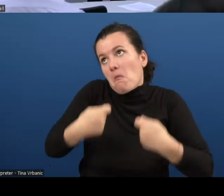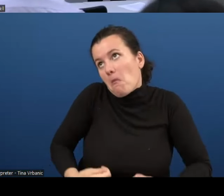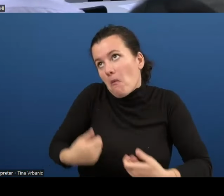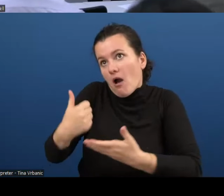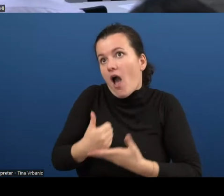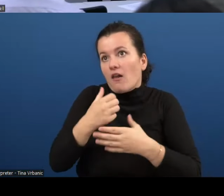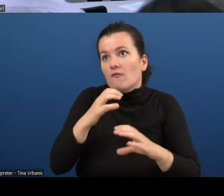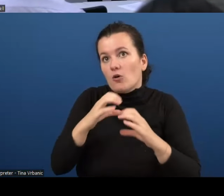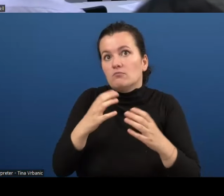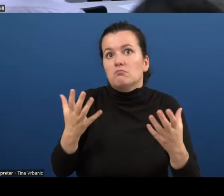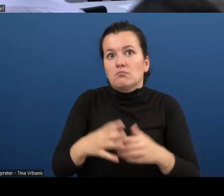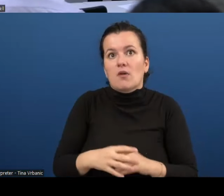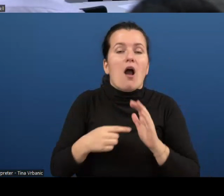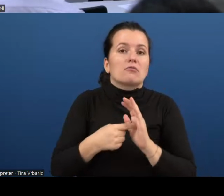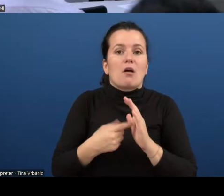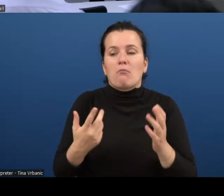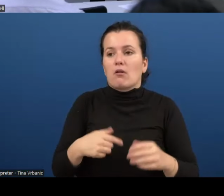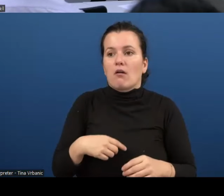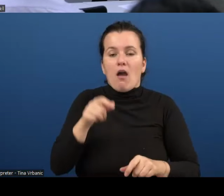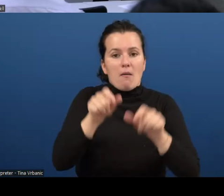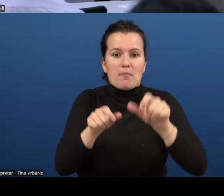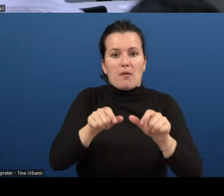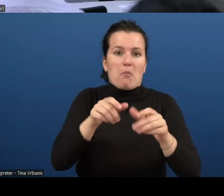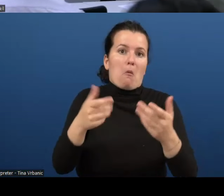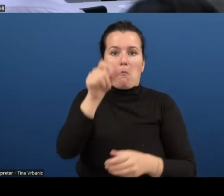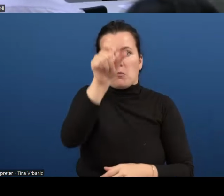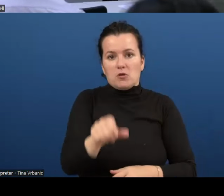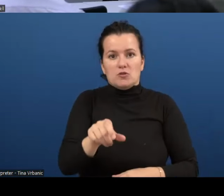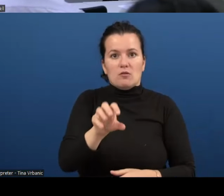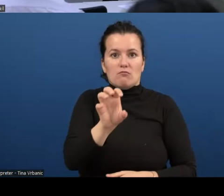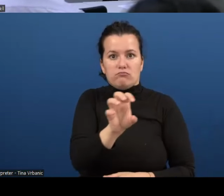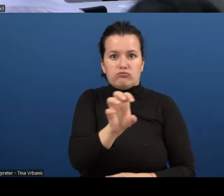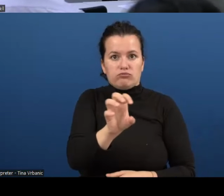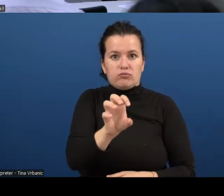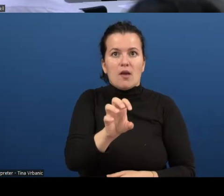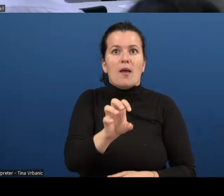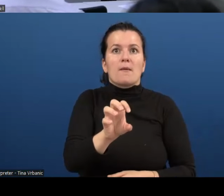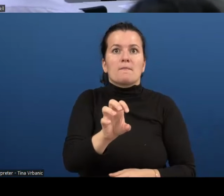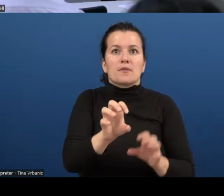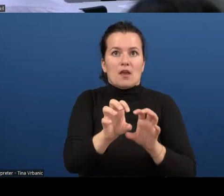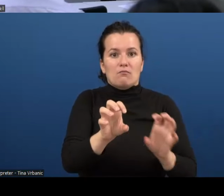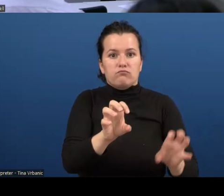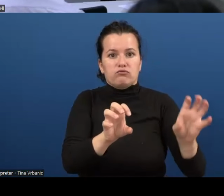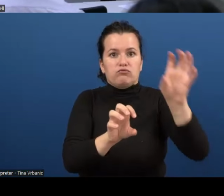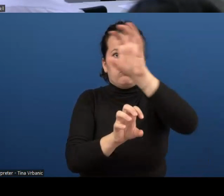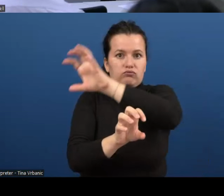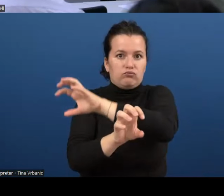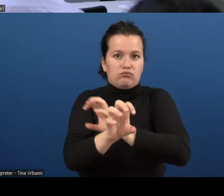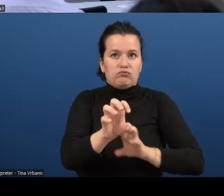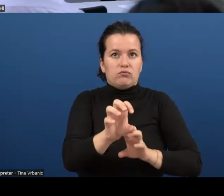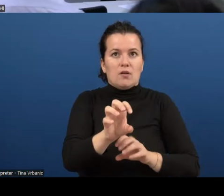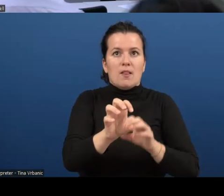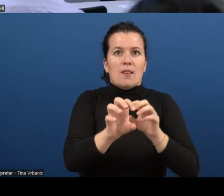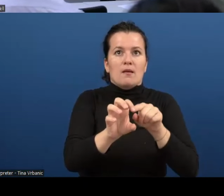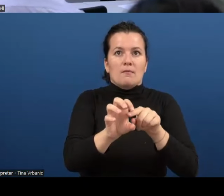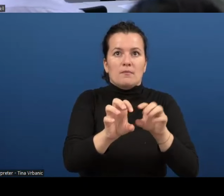middle, and but you do not have a vibrator at that location, so you could use 2 other